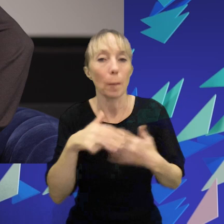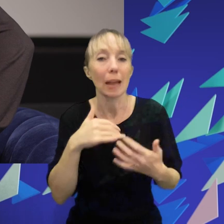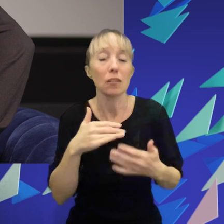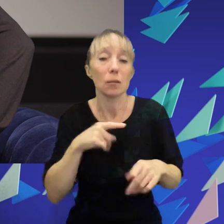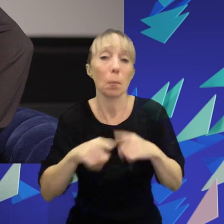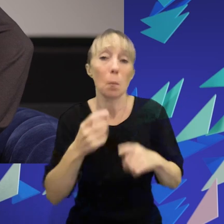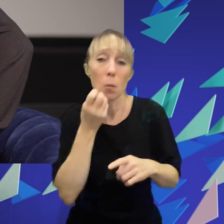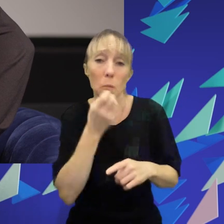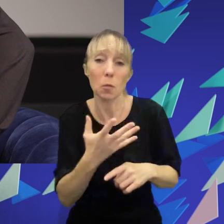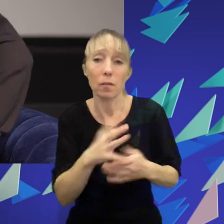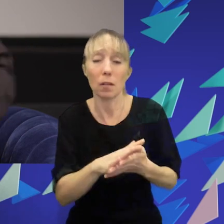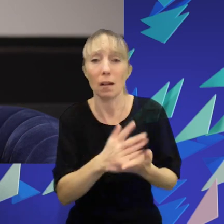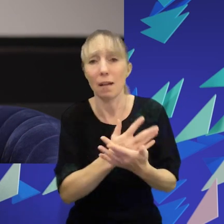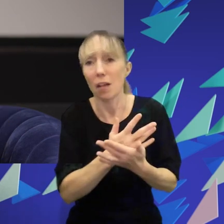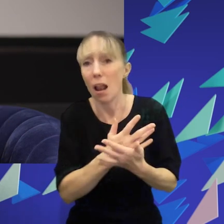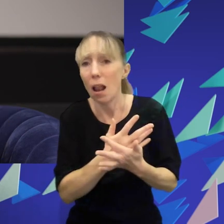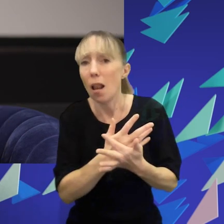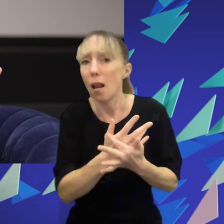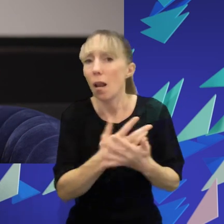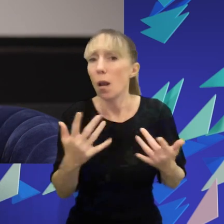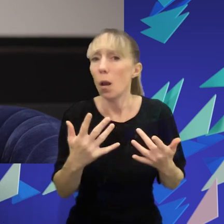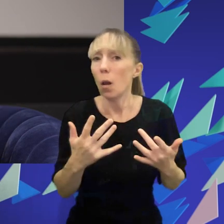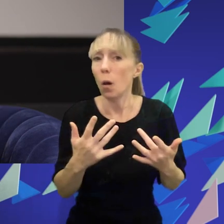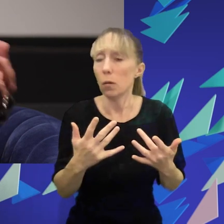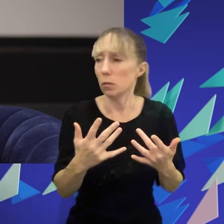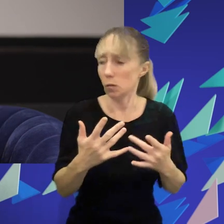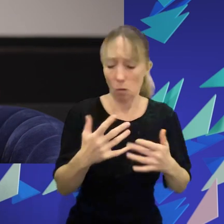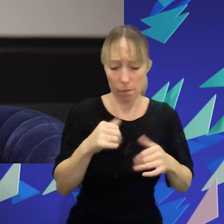one, because then they have a lot of confidence, but they can be free